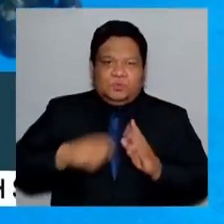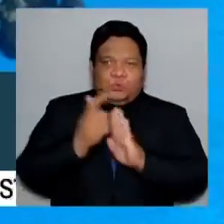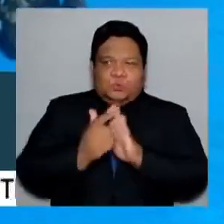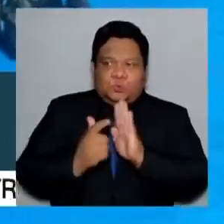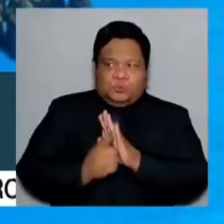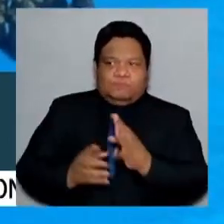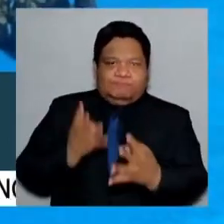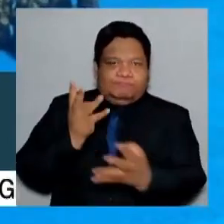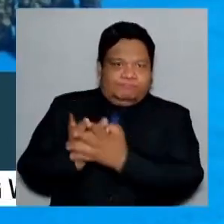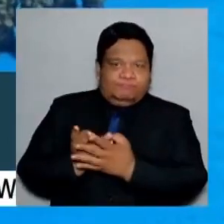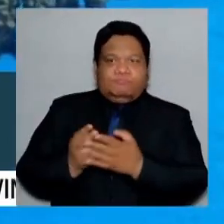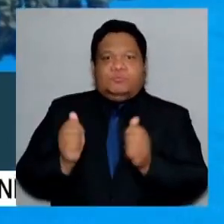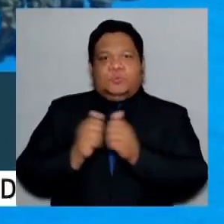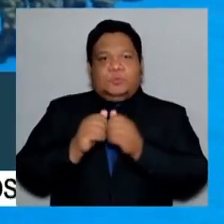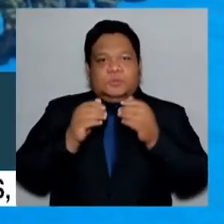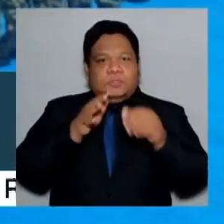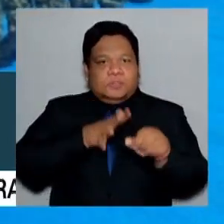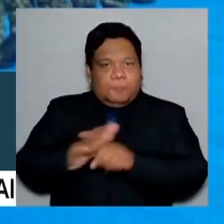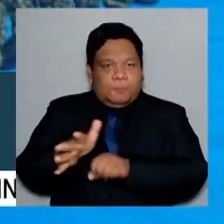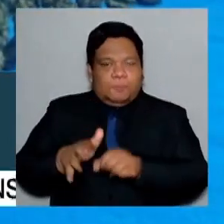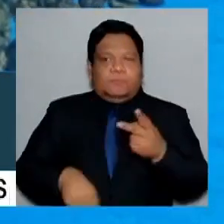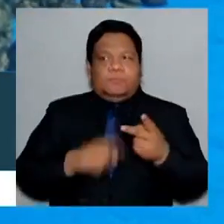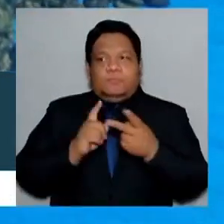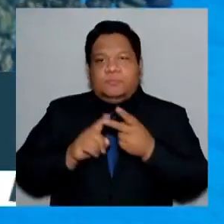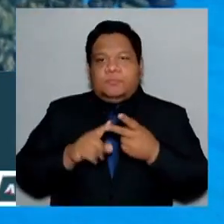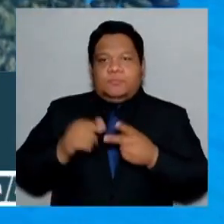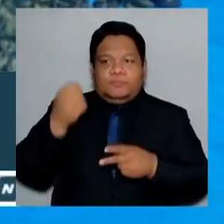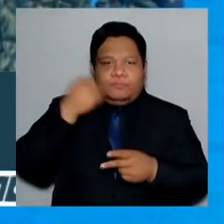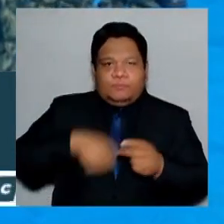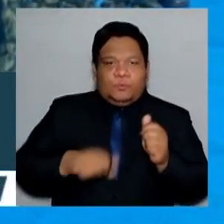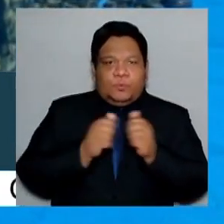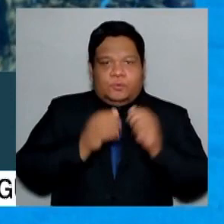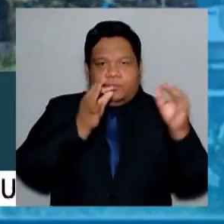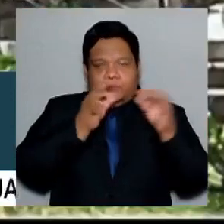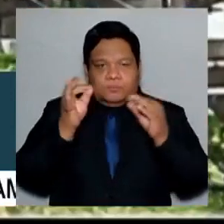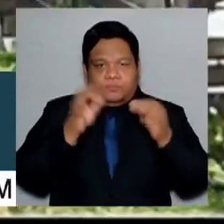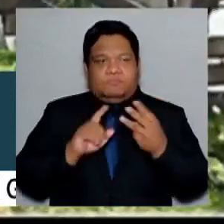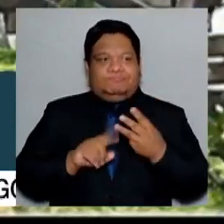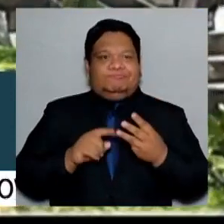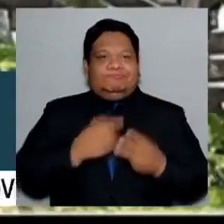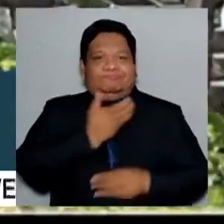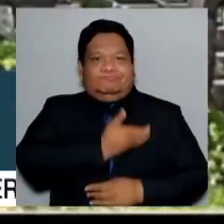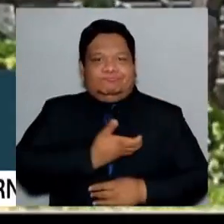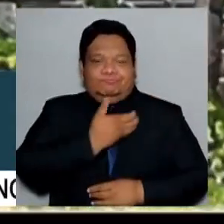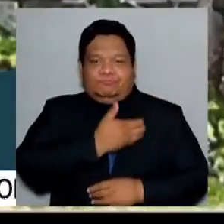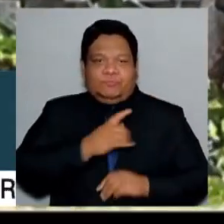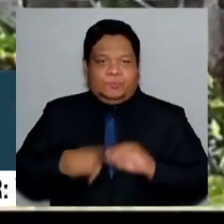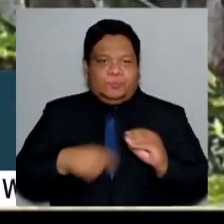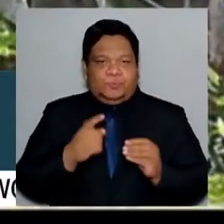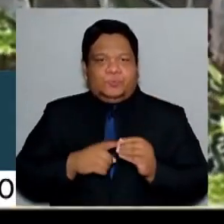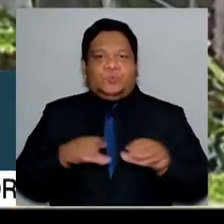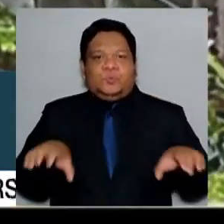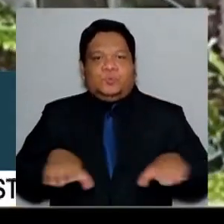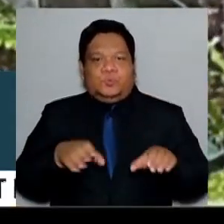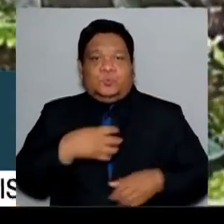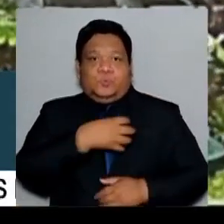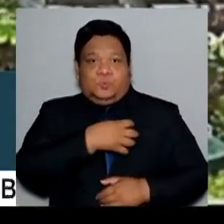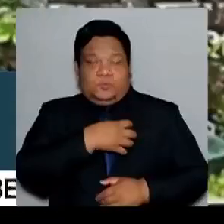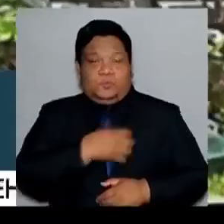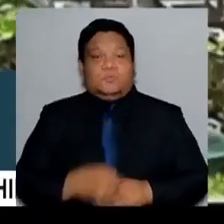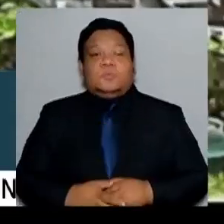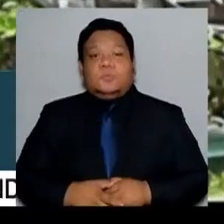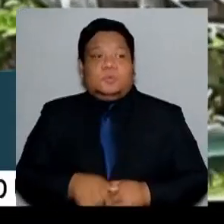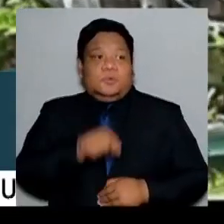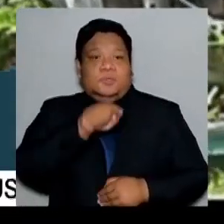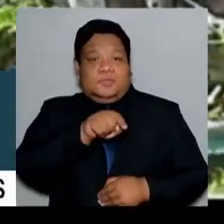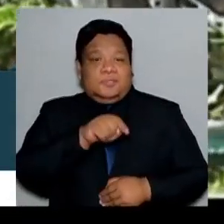Dangerous Drugs Act, and conduct prejudicial to the best interest of service. Meanwhile, the Police Regional Office in Central Visayas confirmed